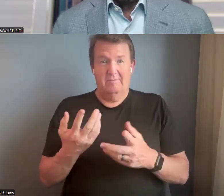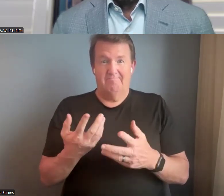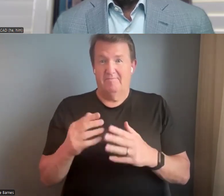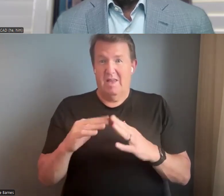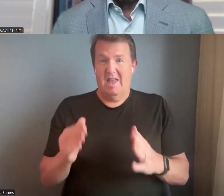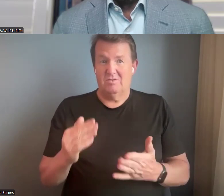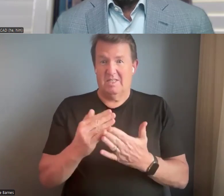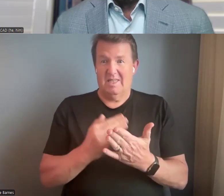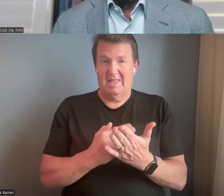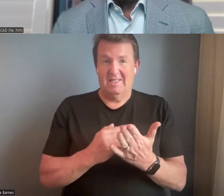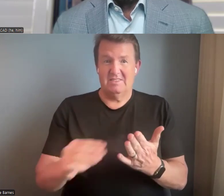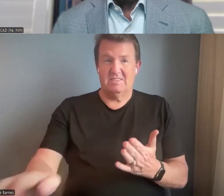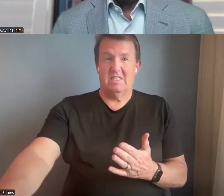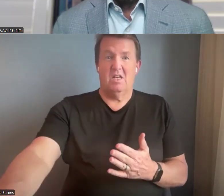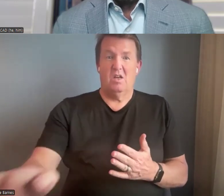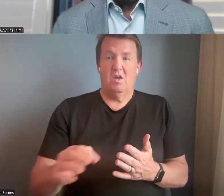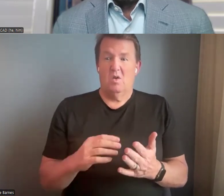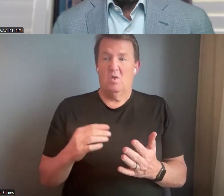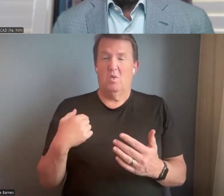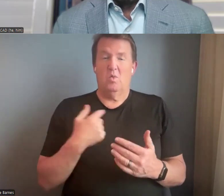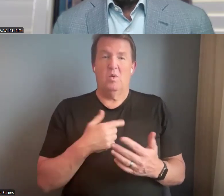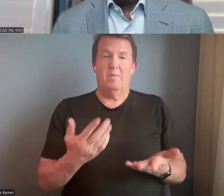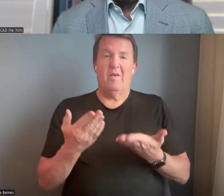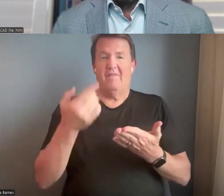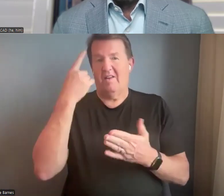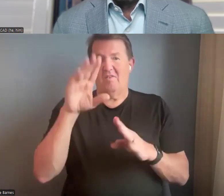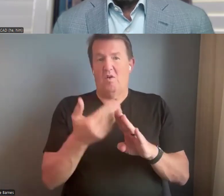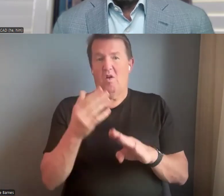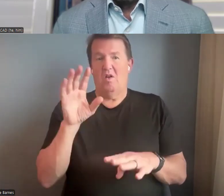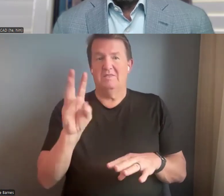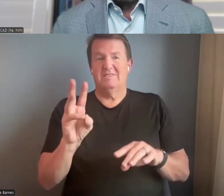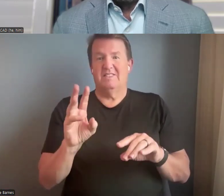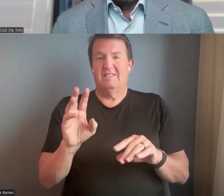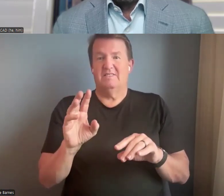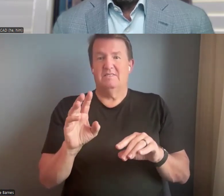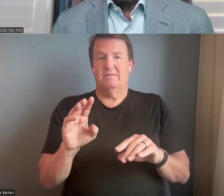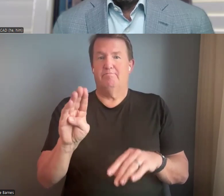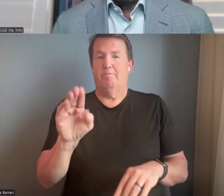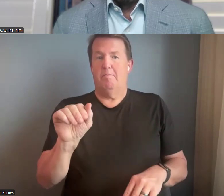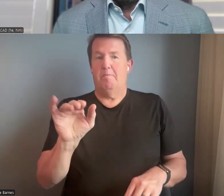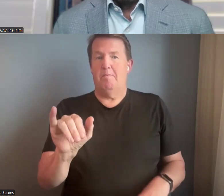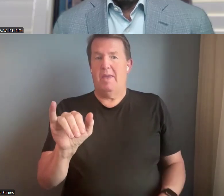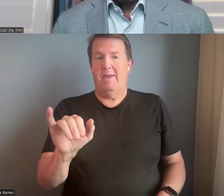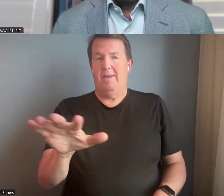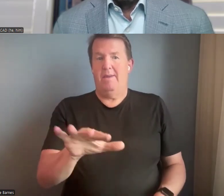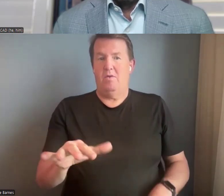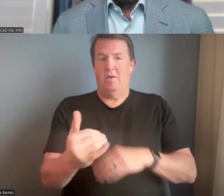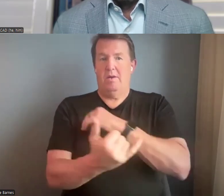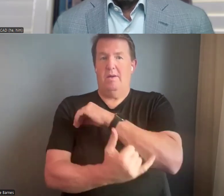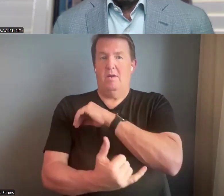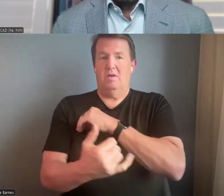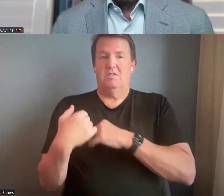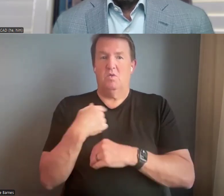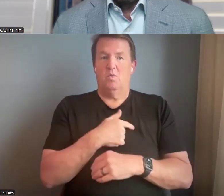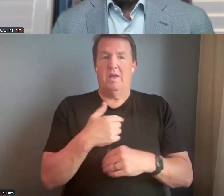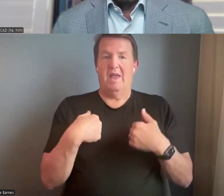housing list that we provide for all of the 6 Bay Area counties. We maintain a housing